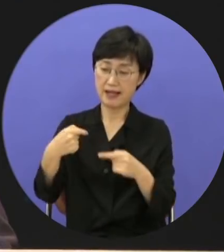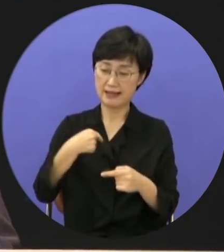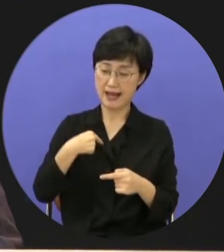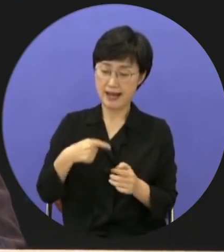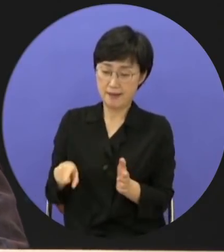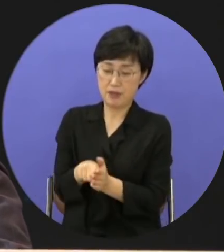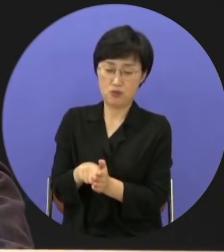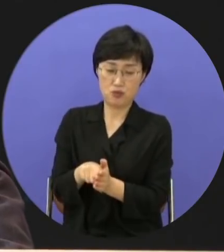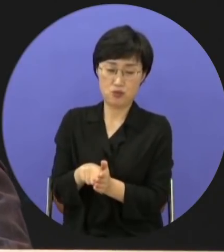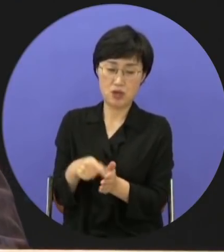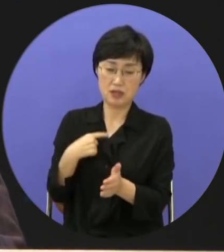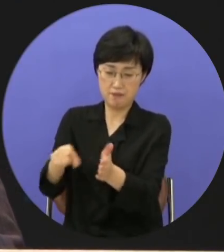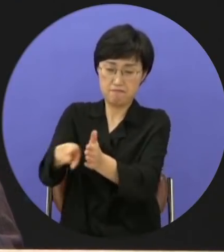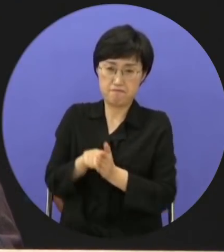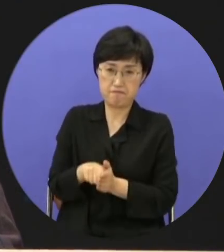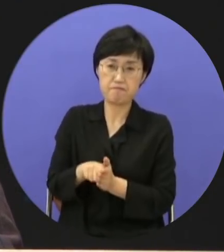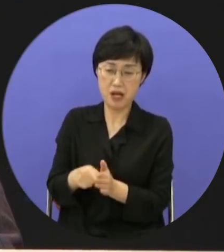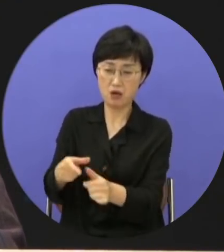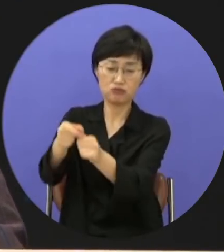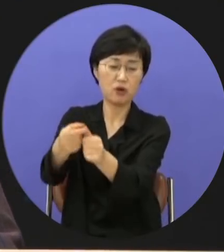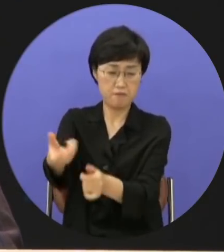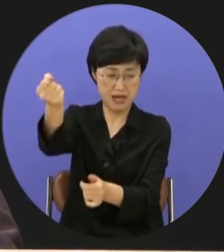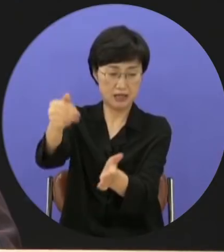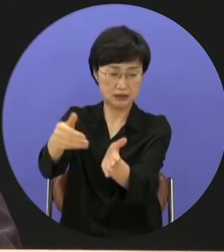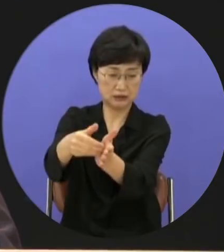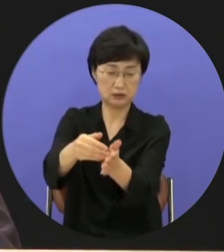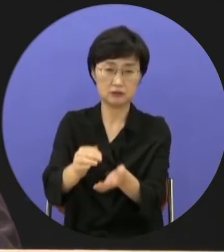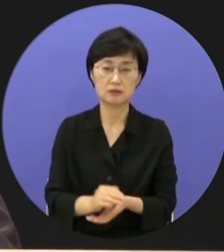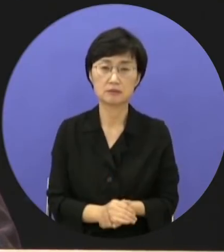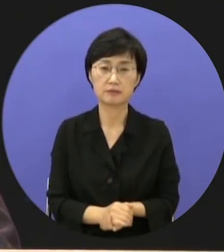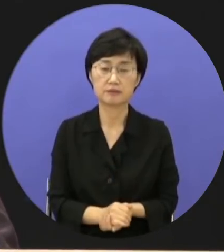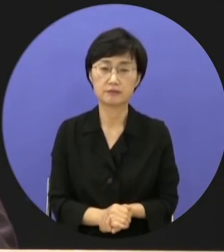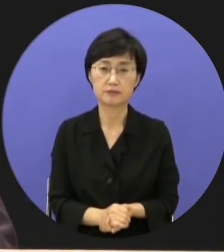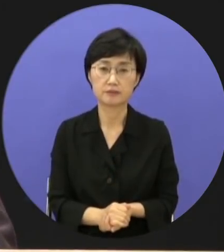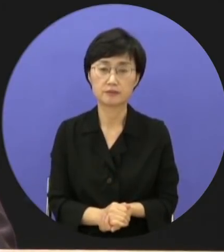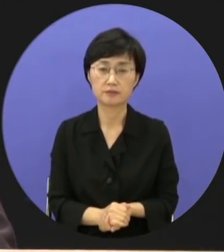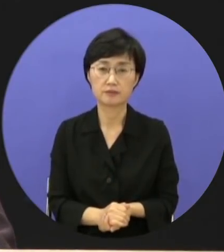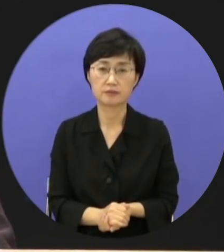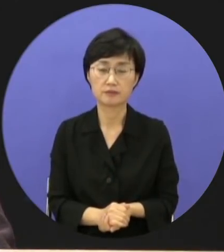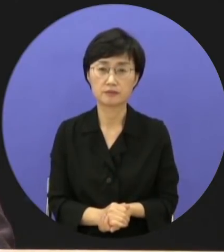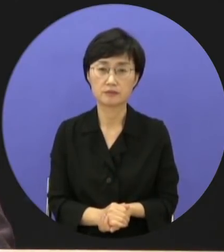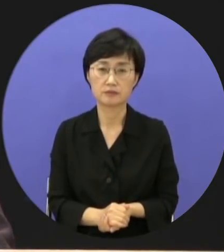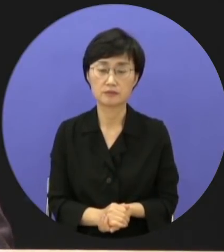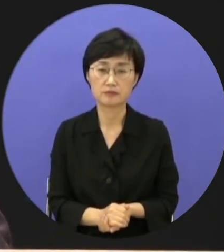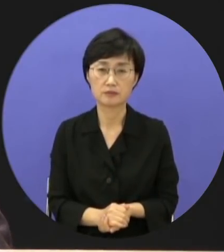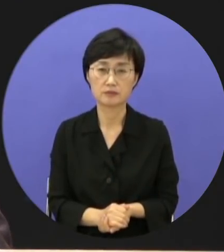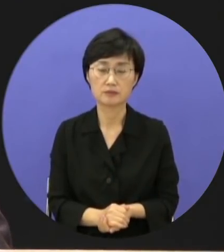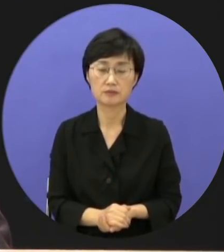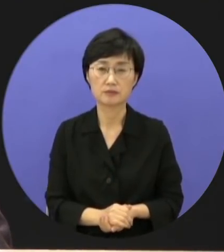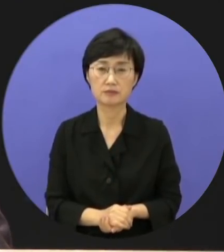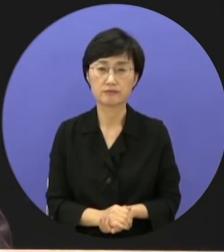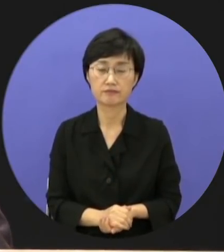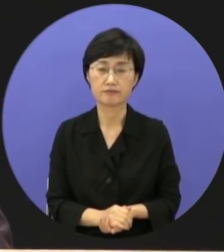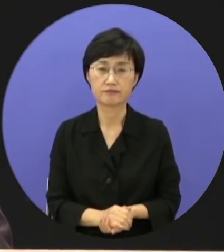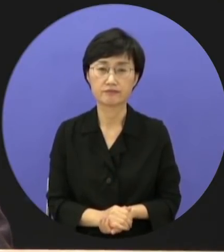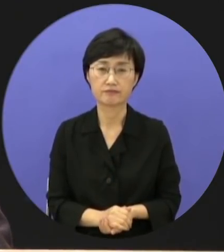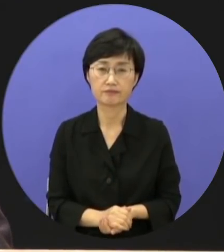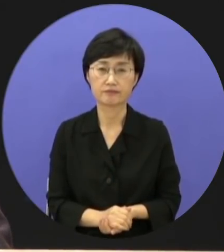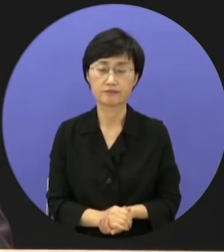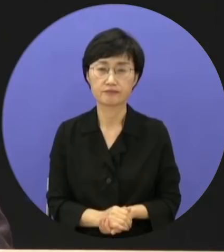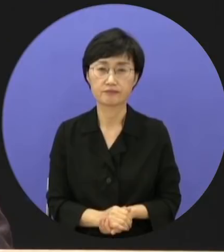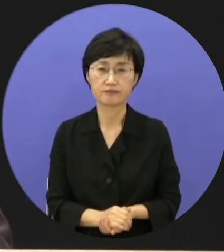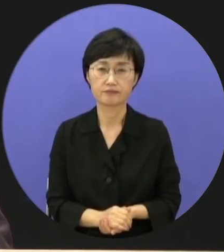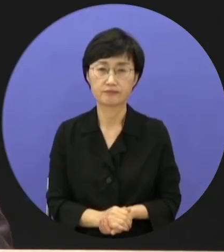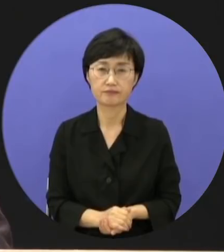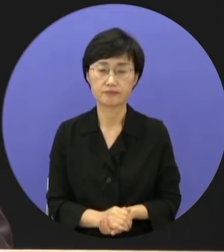Israel respected the most? They held Abraham in awe. And this is what Jesus said. Your father Abraham rejoiced in me, and he looked